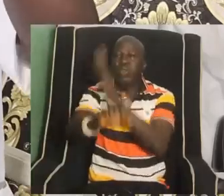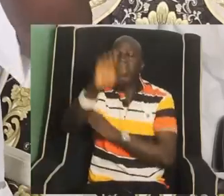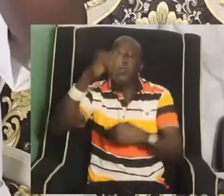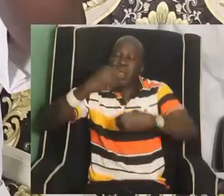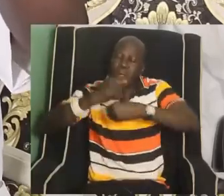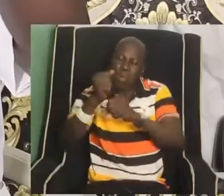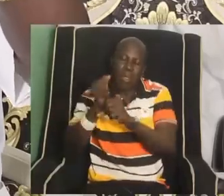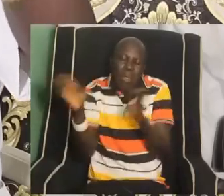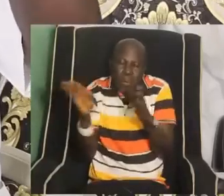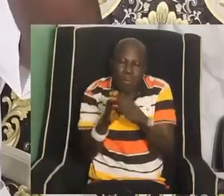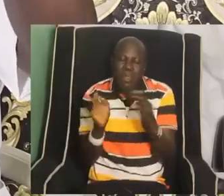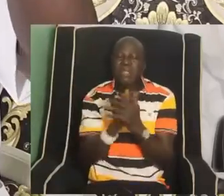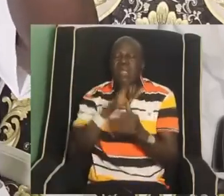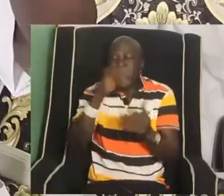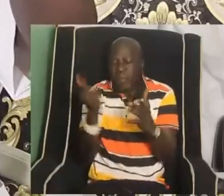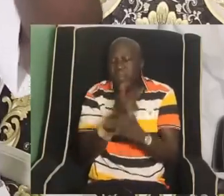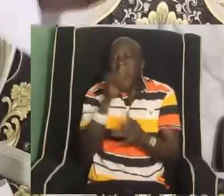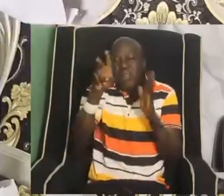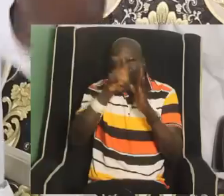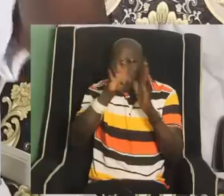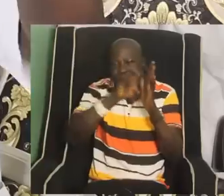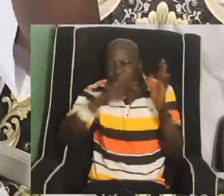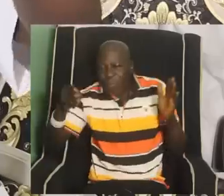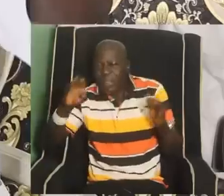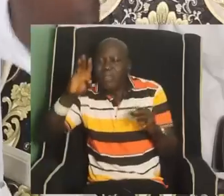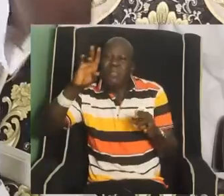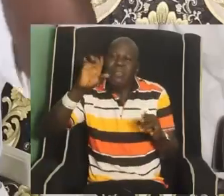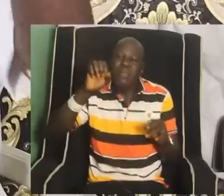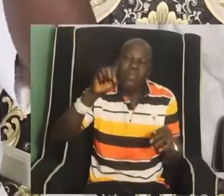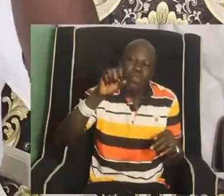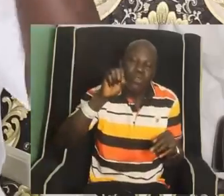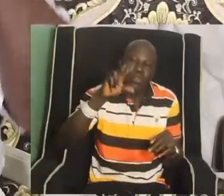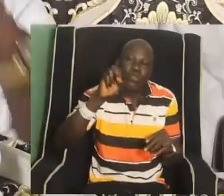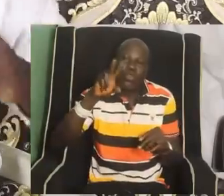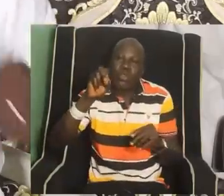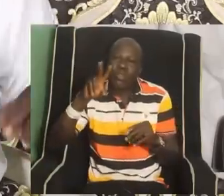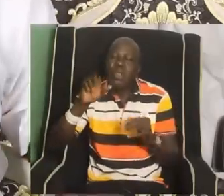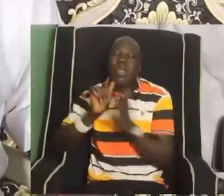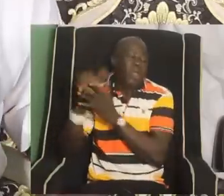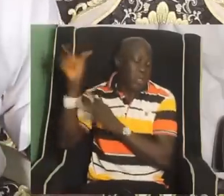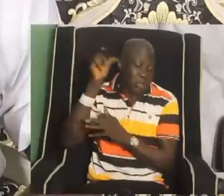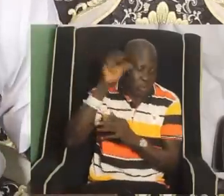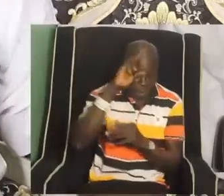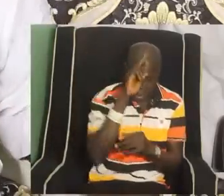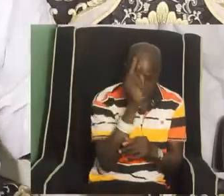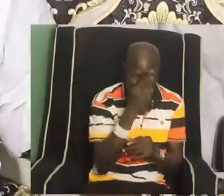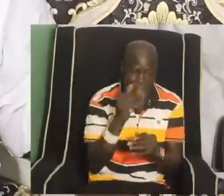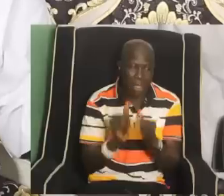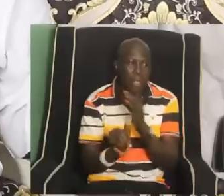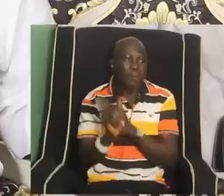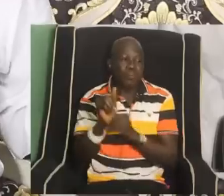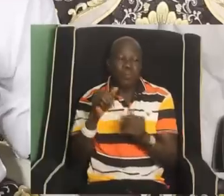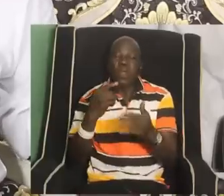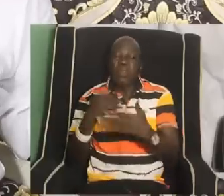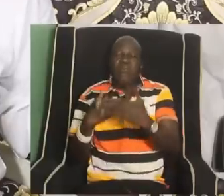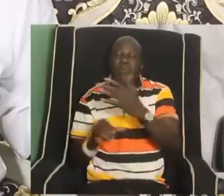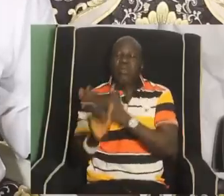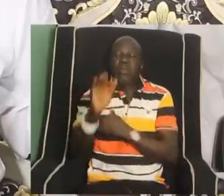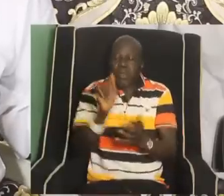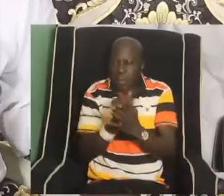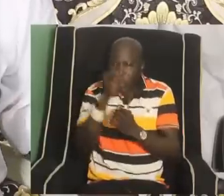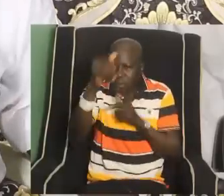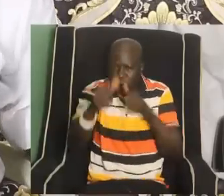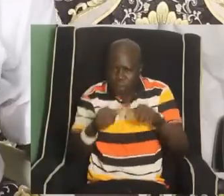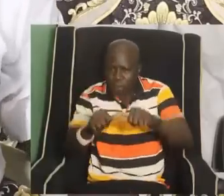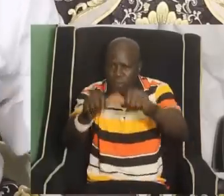to meet Abraham where you were. Ori kejilani. Chapter 12. Allah unlock Abraham. Listen to me. Allah want to talk your Lord. Before God will